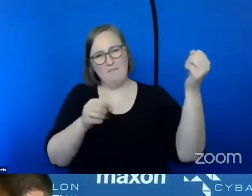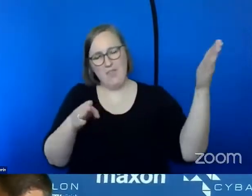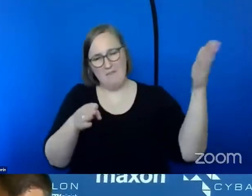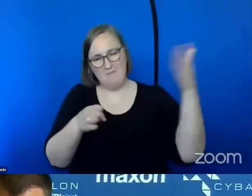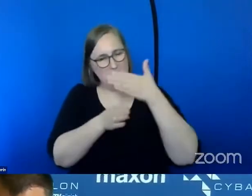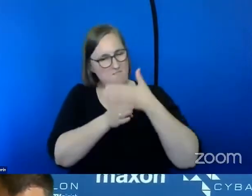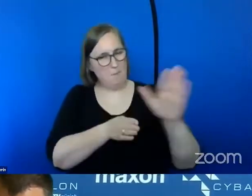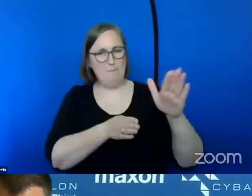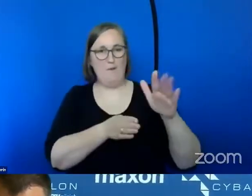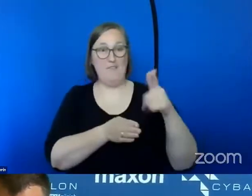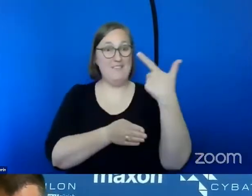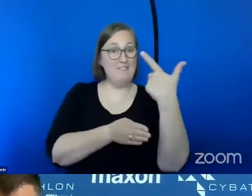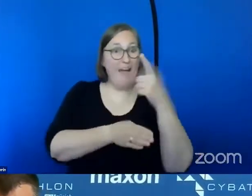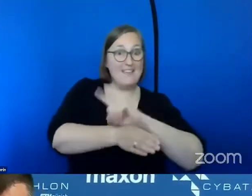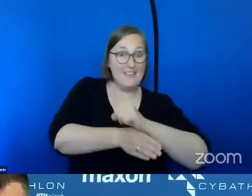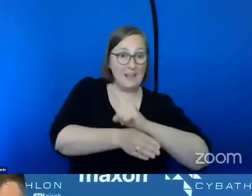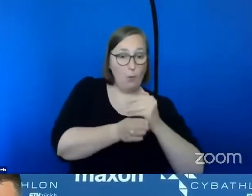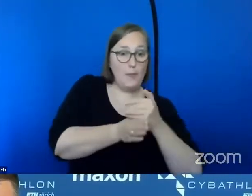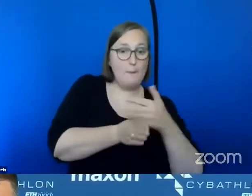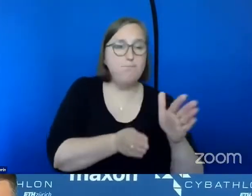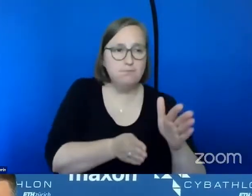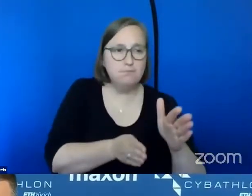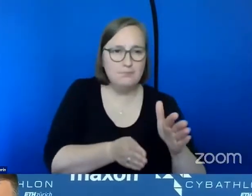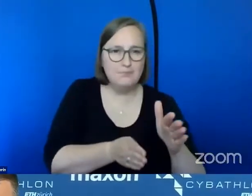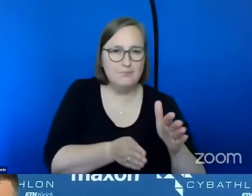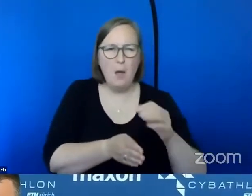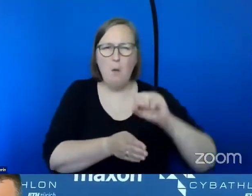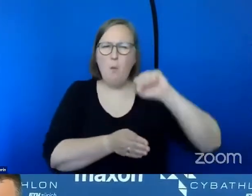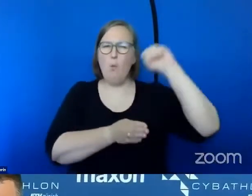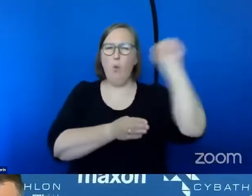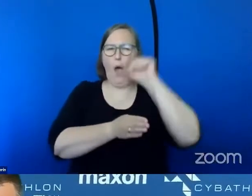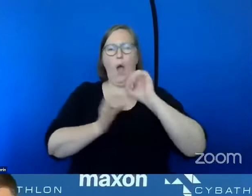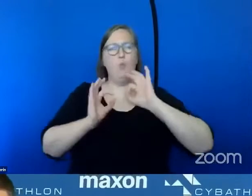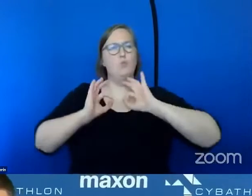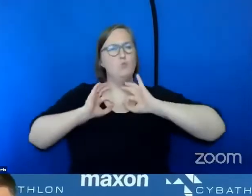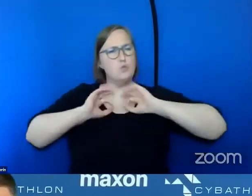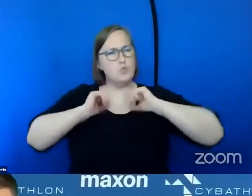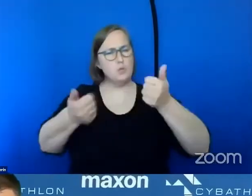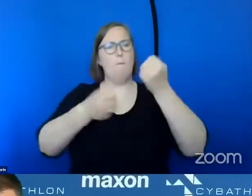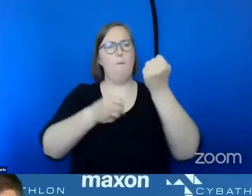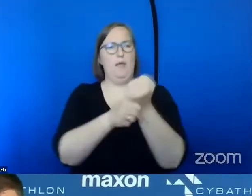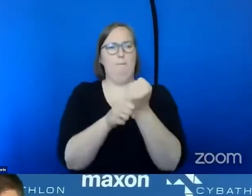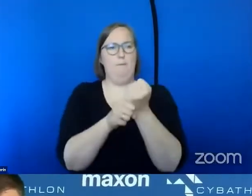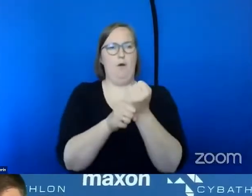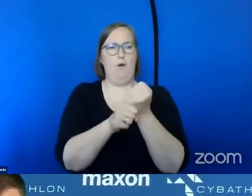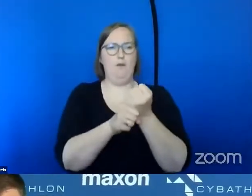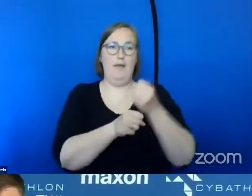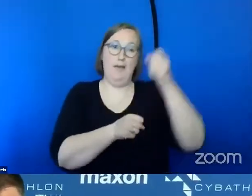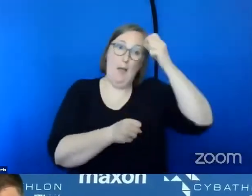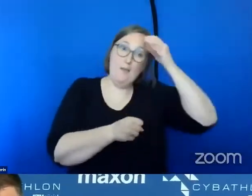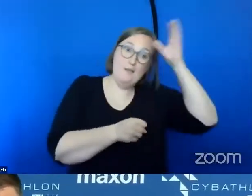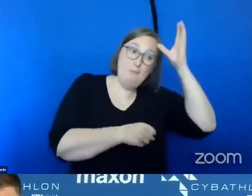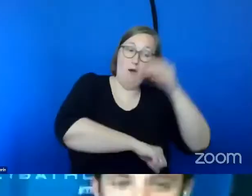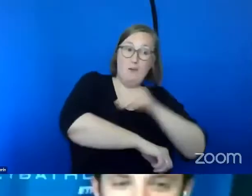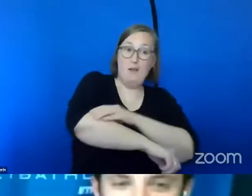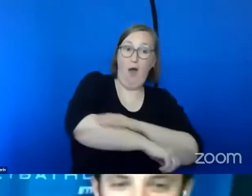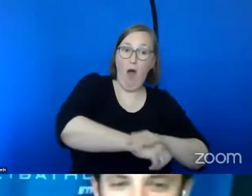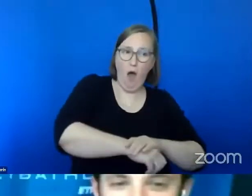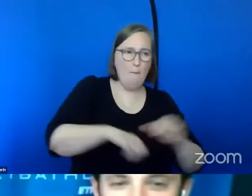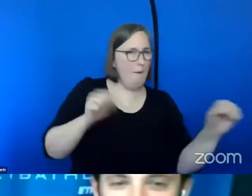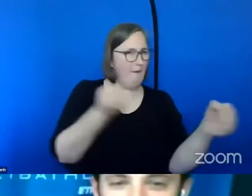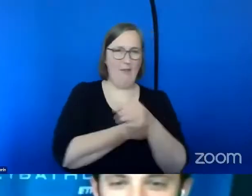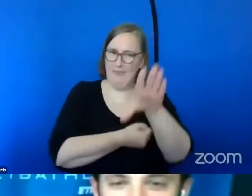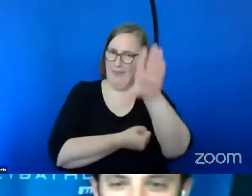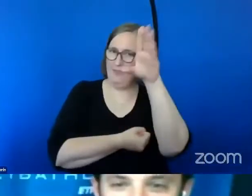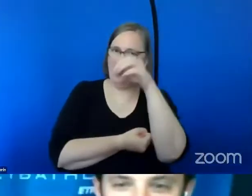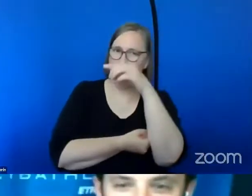off Ex-Opera by 2 seconds. What a fantastic finale. What a great performance